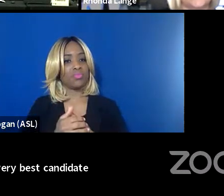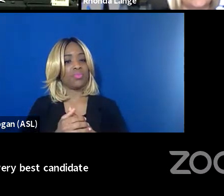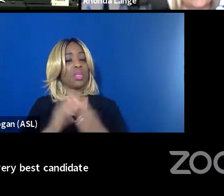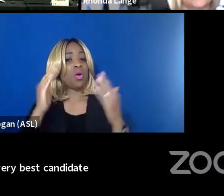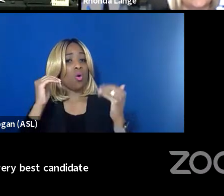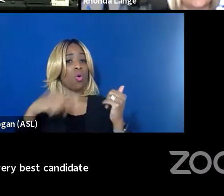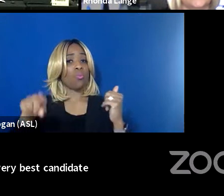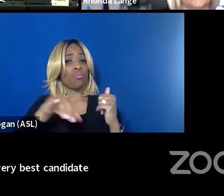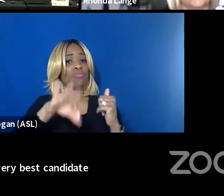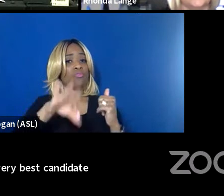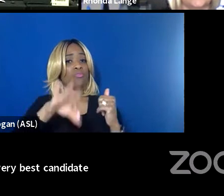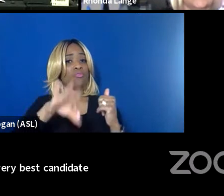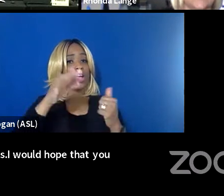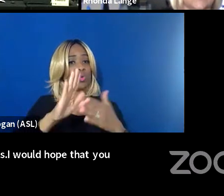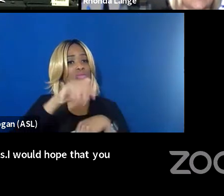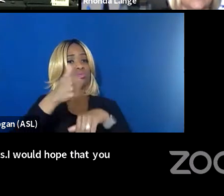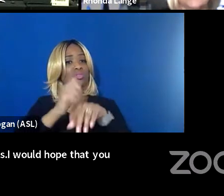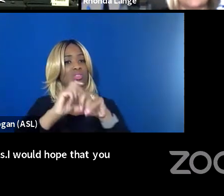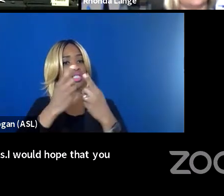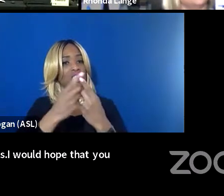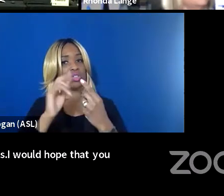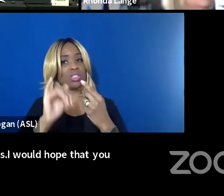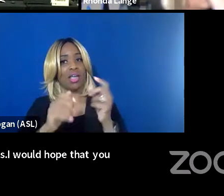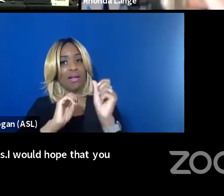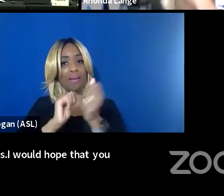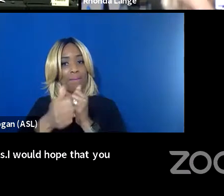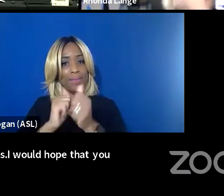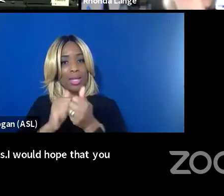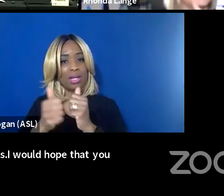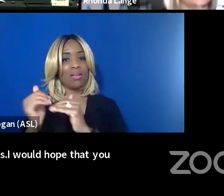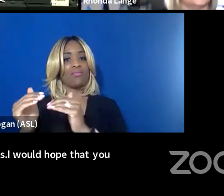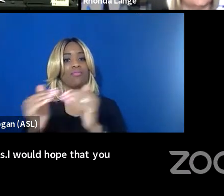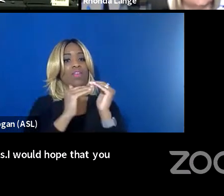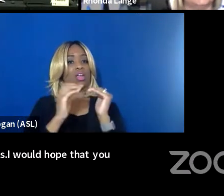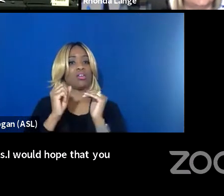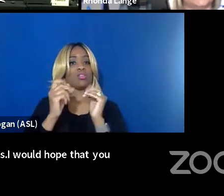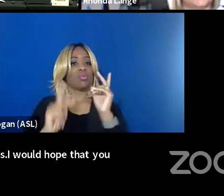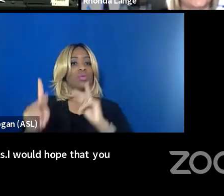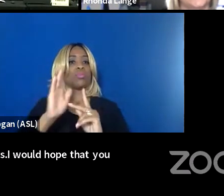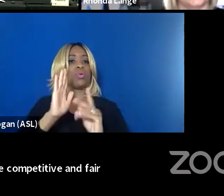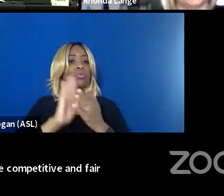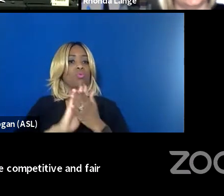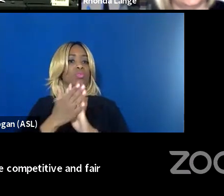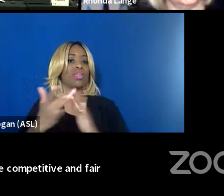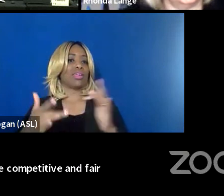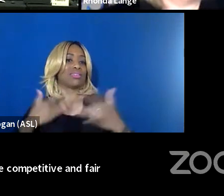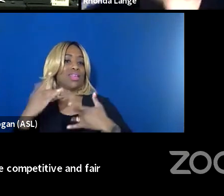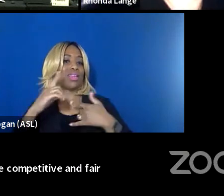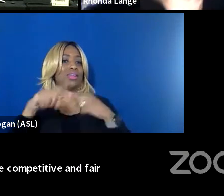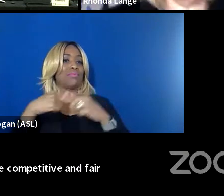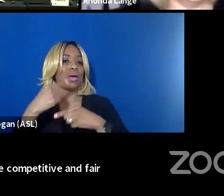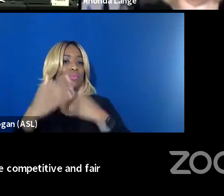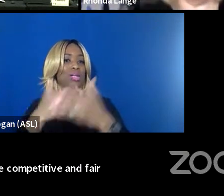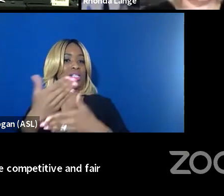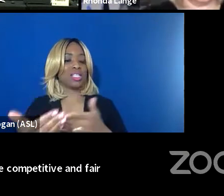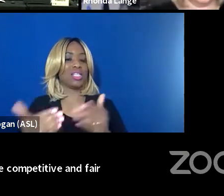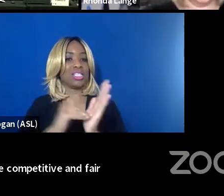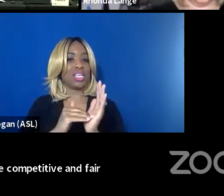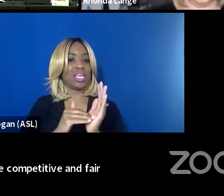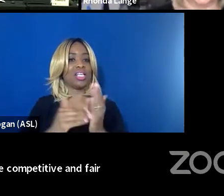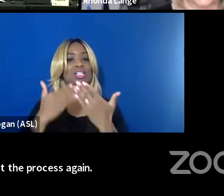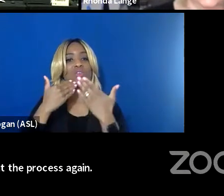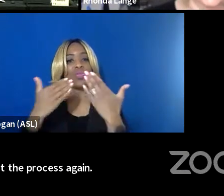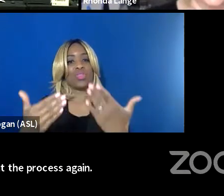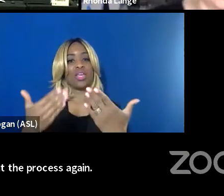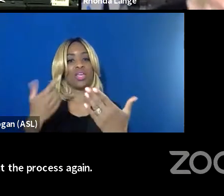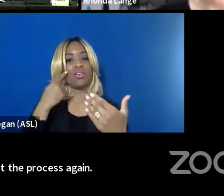way to create districts that are competitive and fair so people will get excited about the process again. And I want to thank you and thank